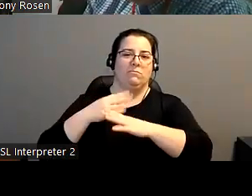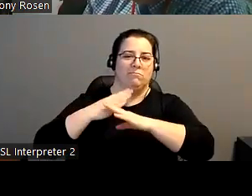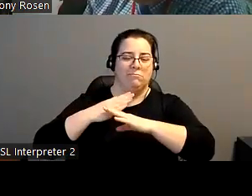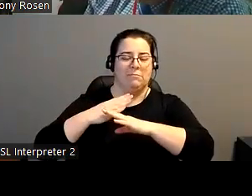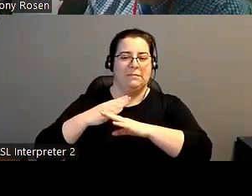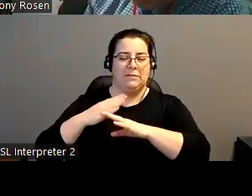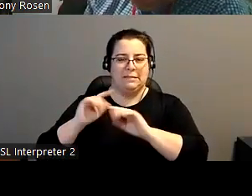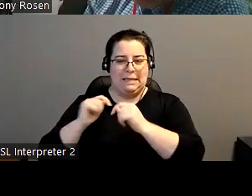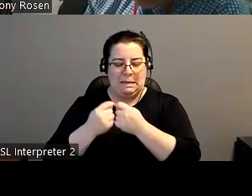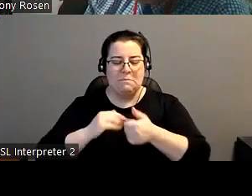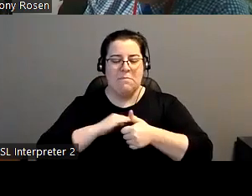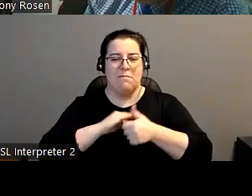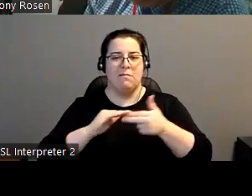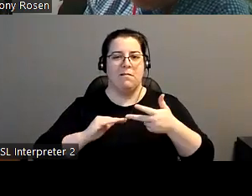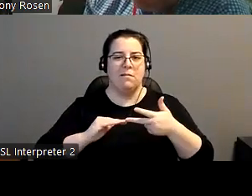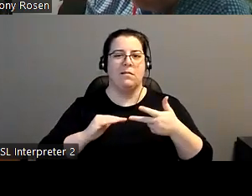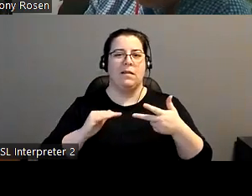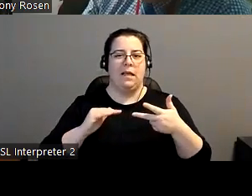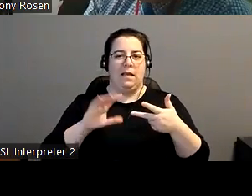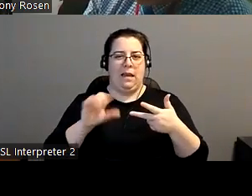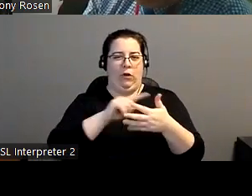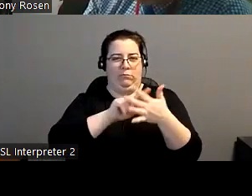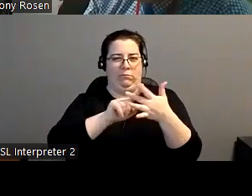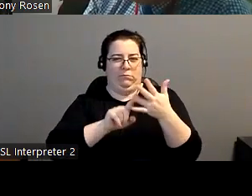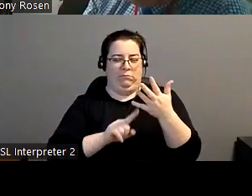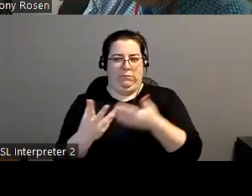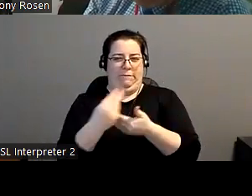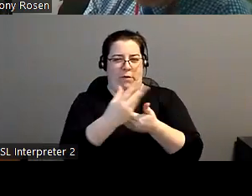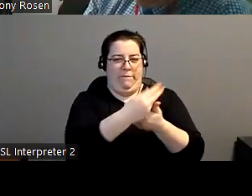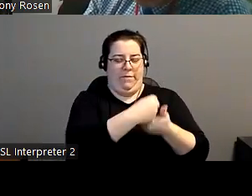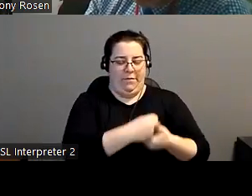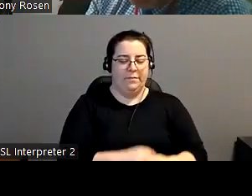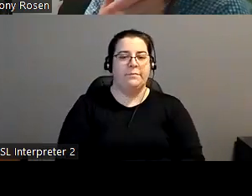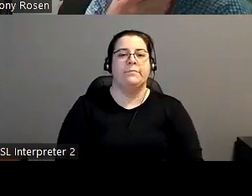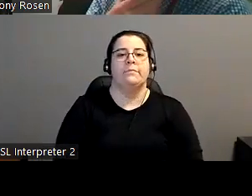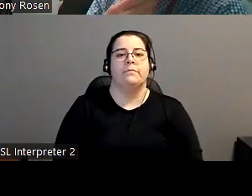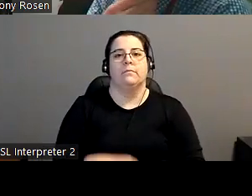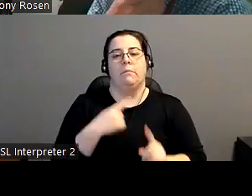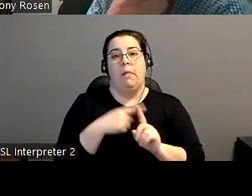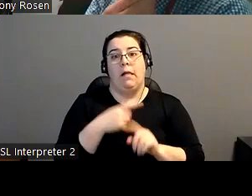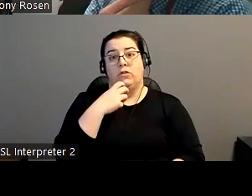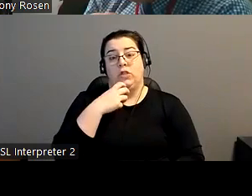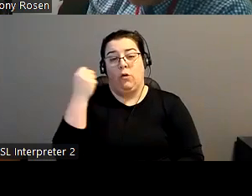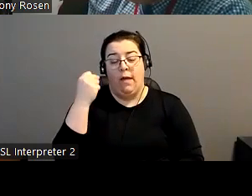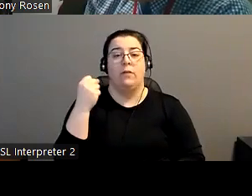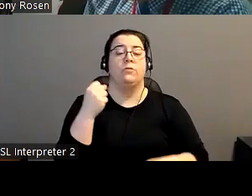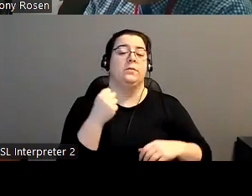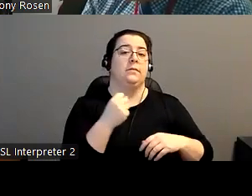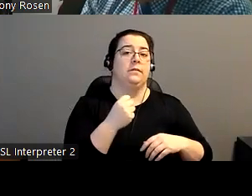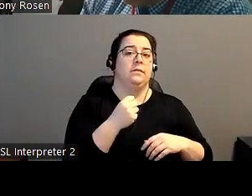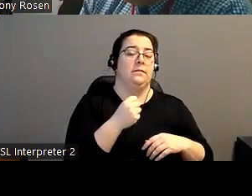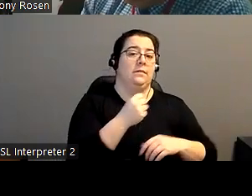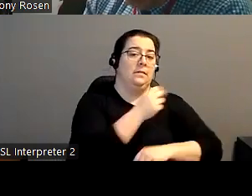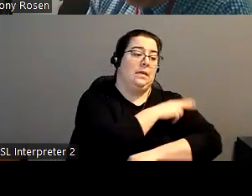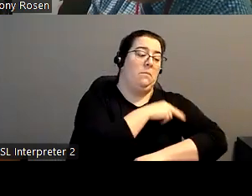Also, we coordinate and to create continuity with geriatric inpatient and outpatient providers. A couple of